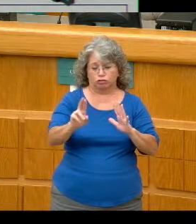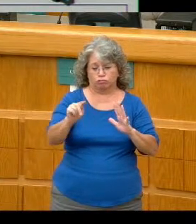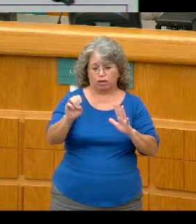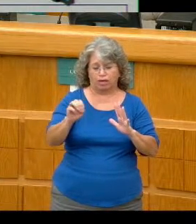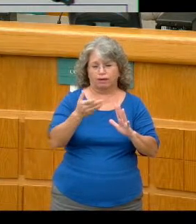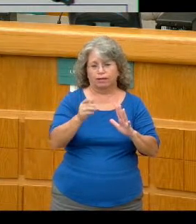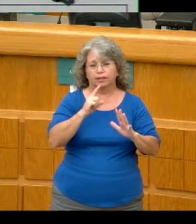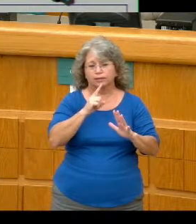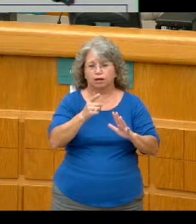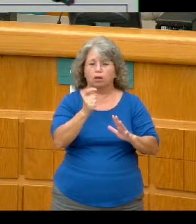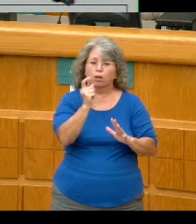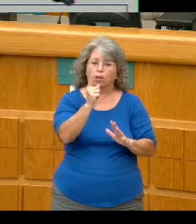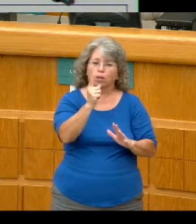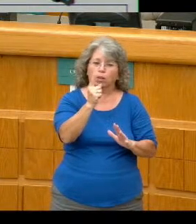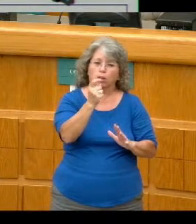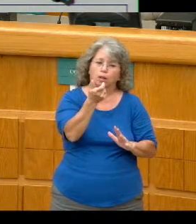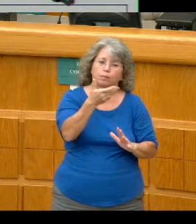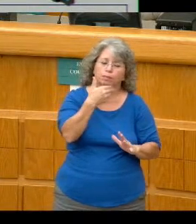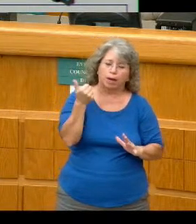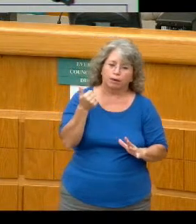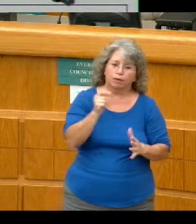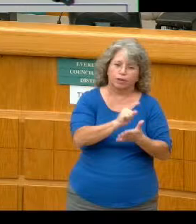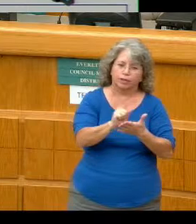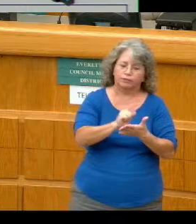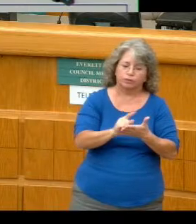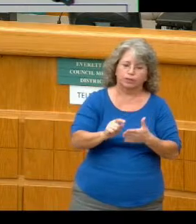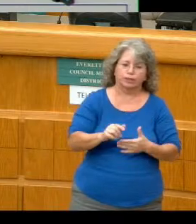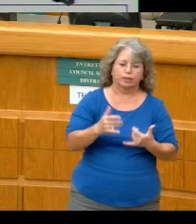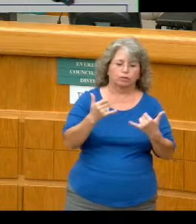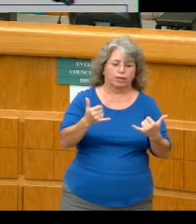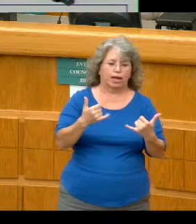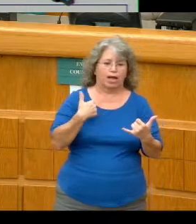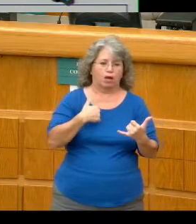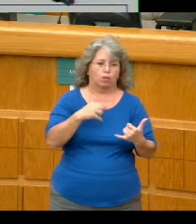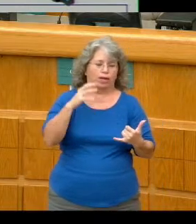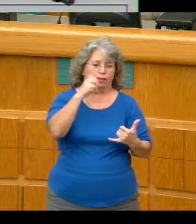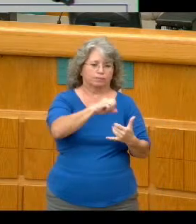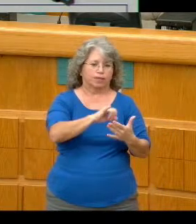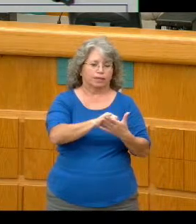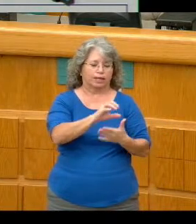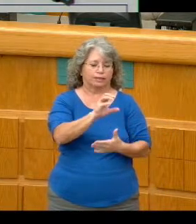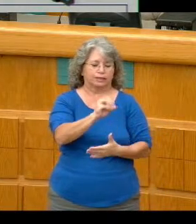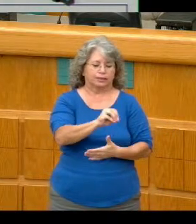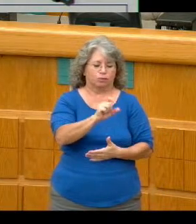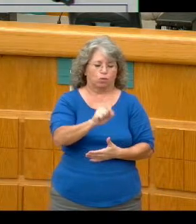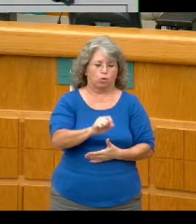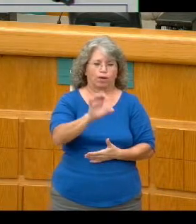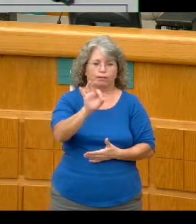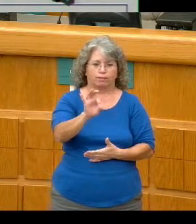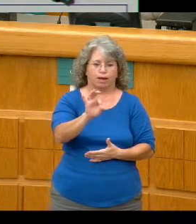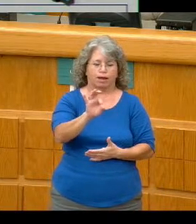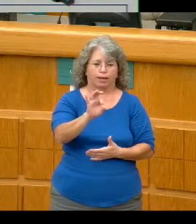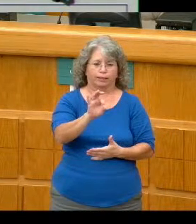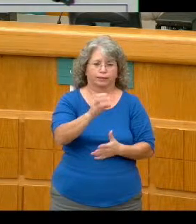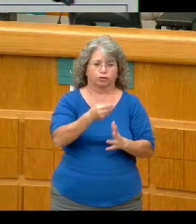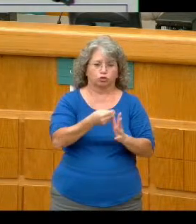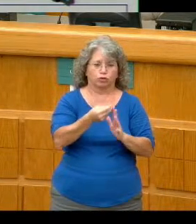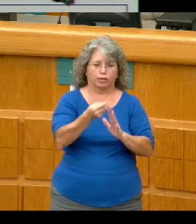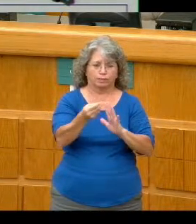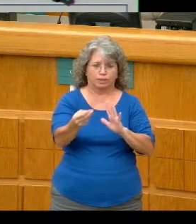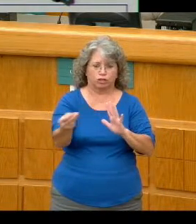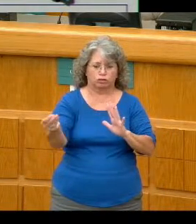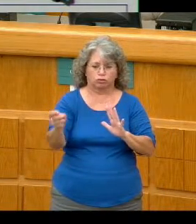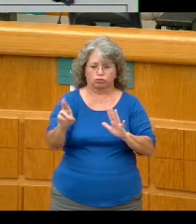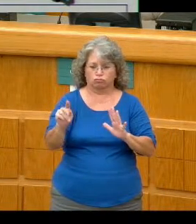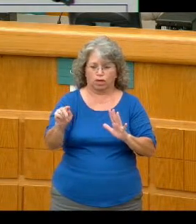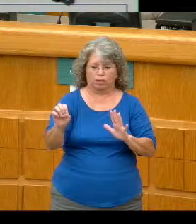look better from week to week. And so our transmission rate right now is estimated to be 0.9 with both models that we use to